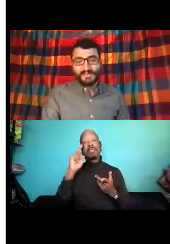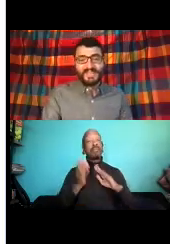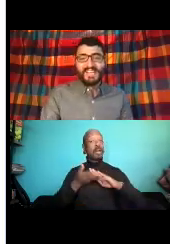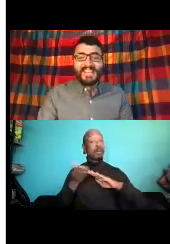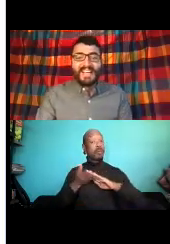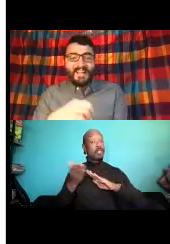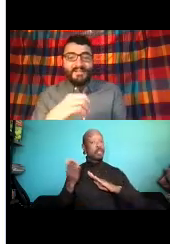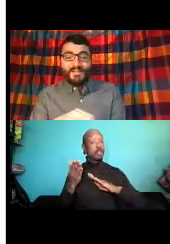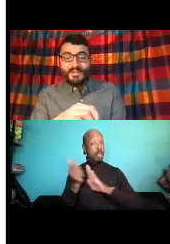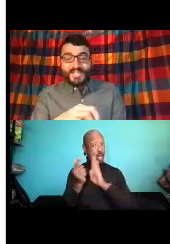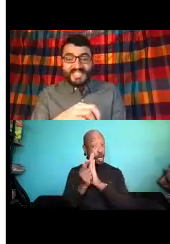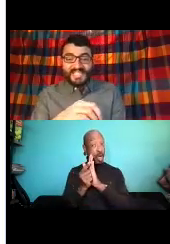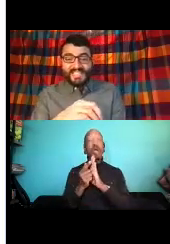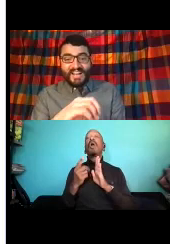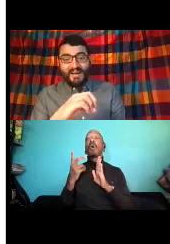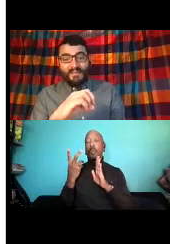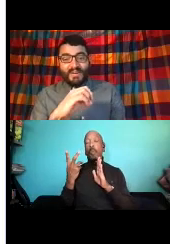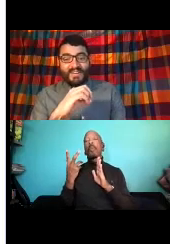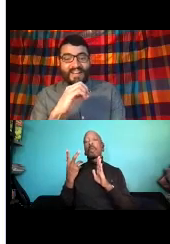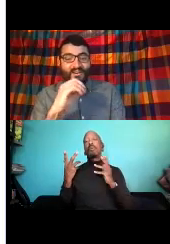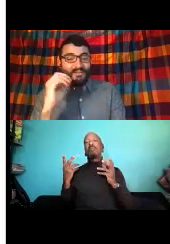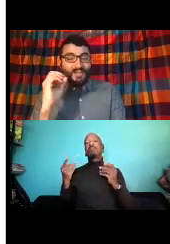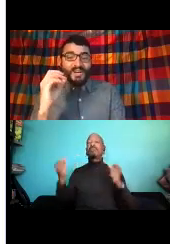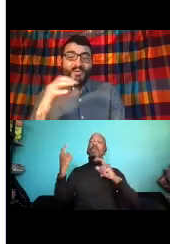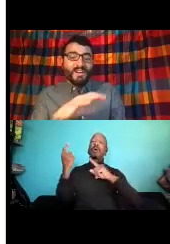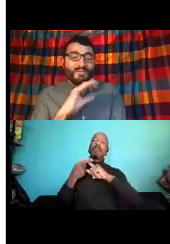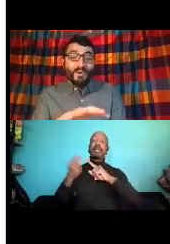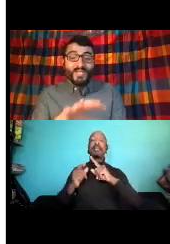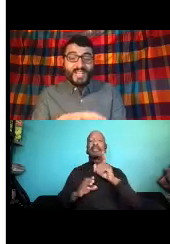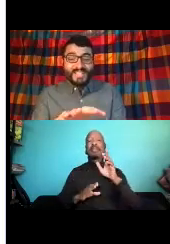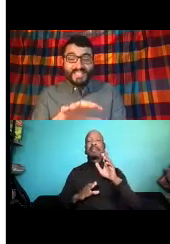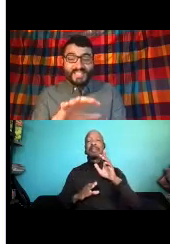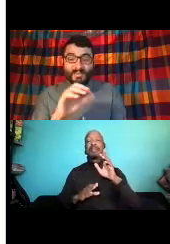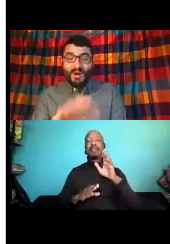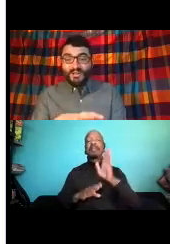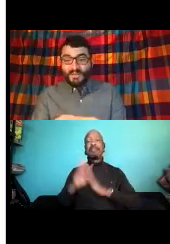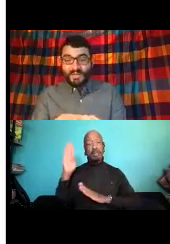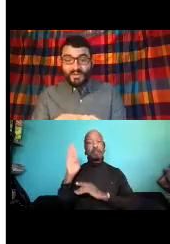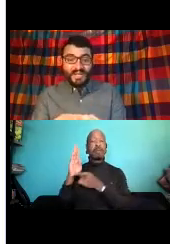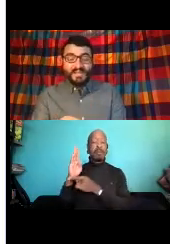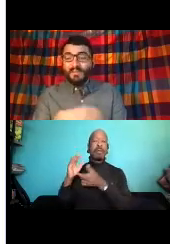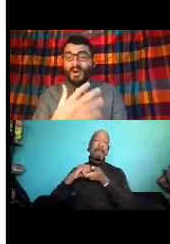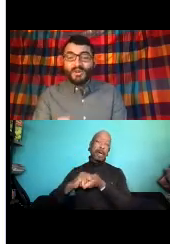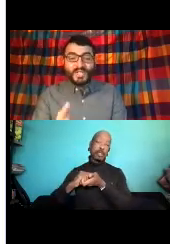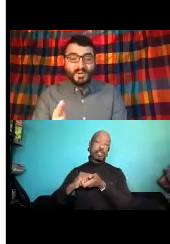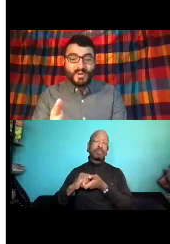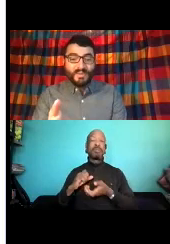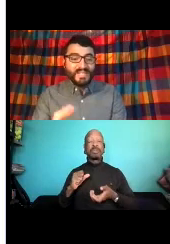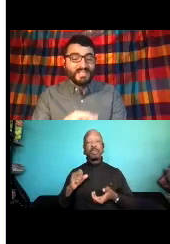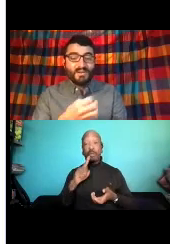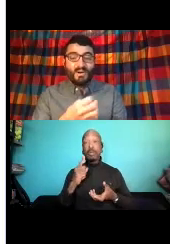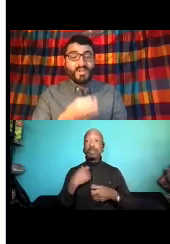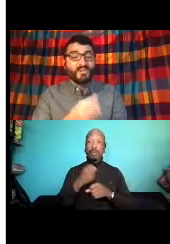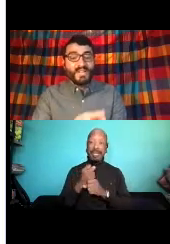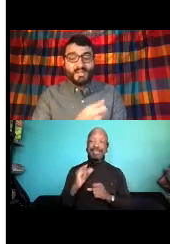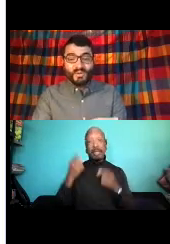partnership. If you do this, however, you're going to want to formalize your partnership a little bit. A partnership agreement